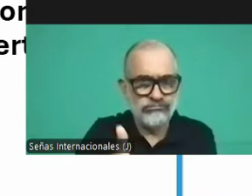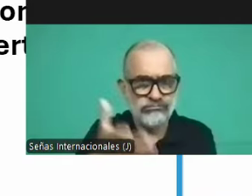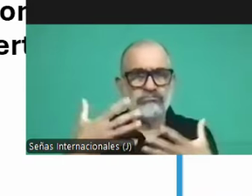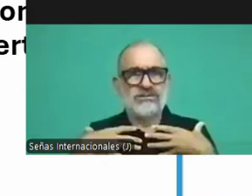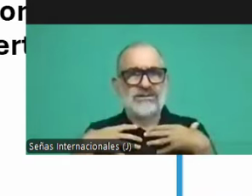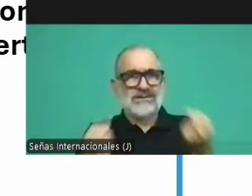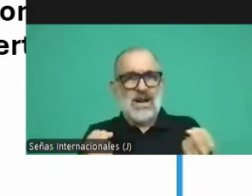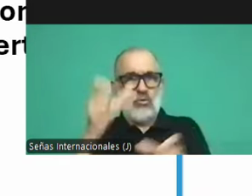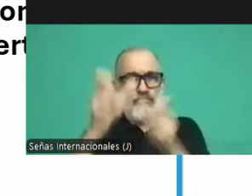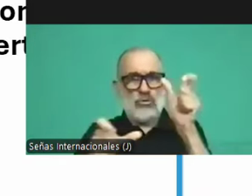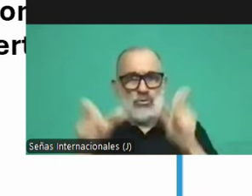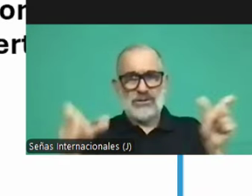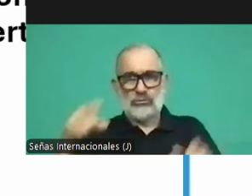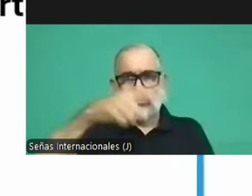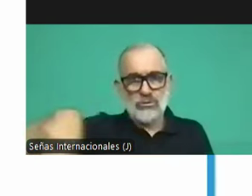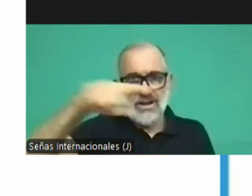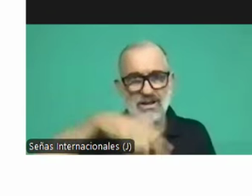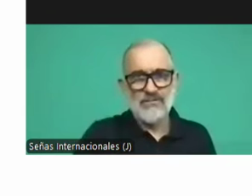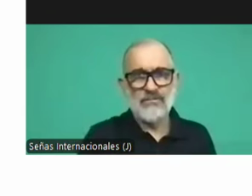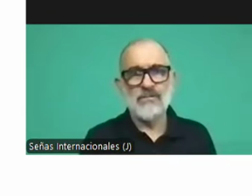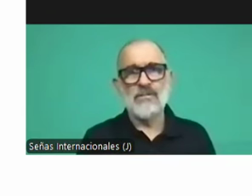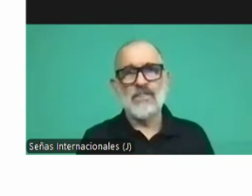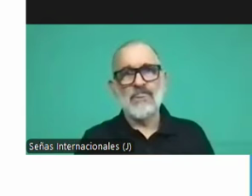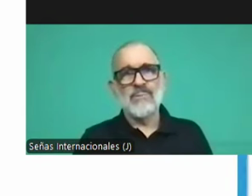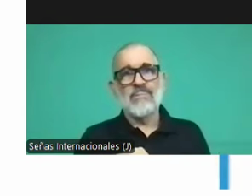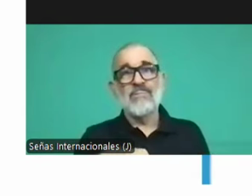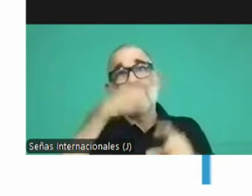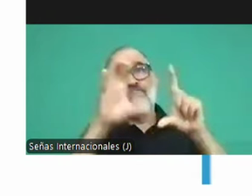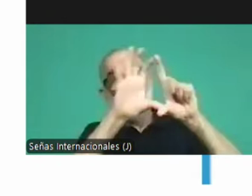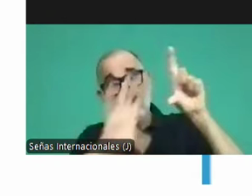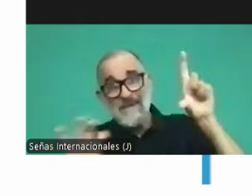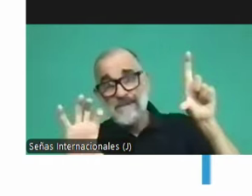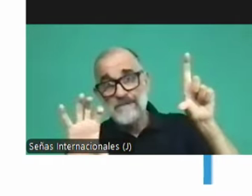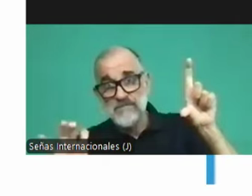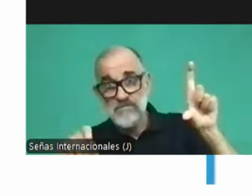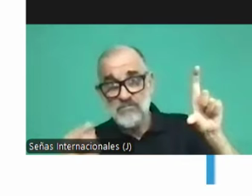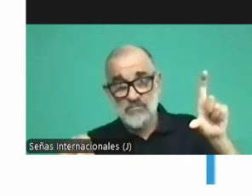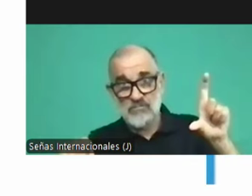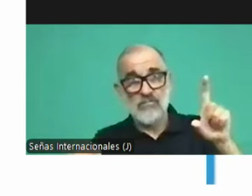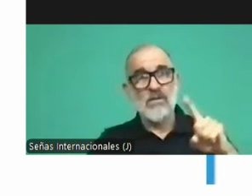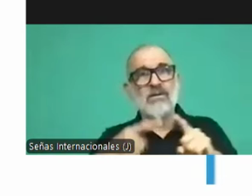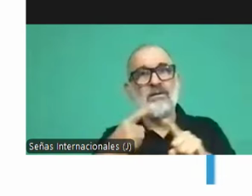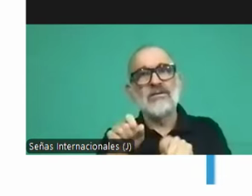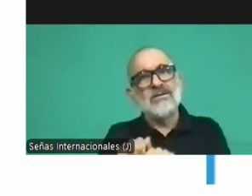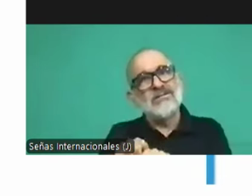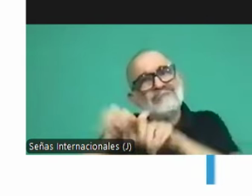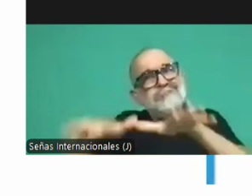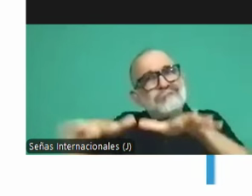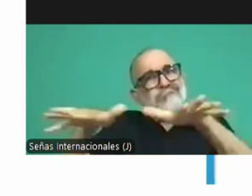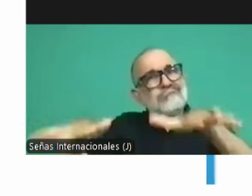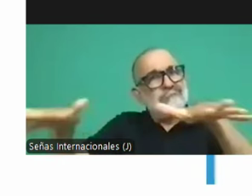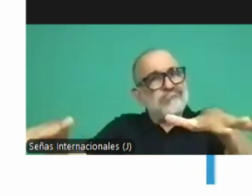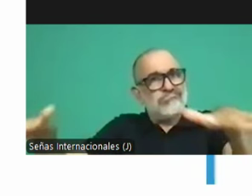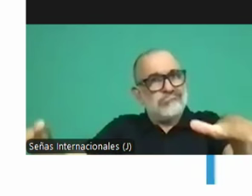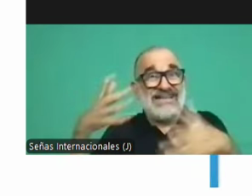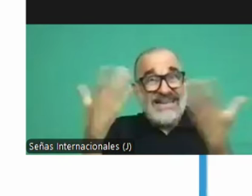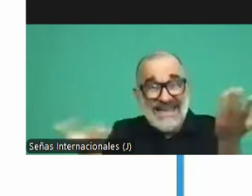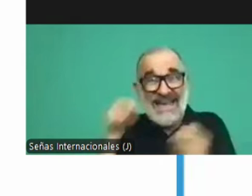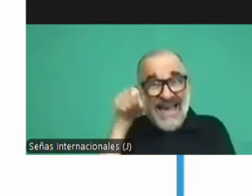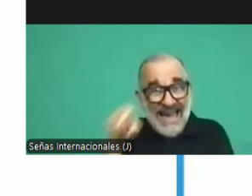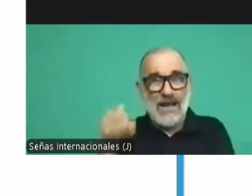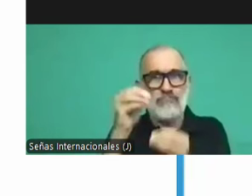health complemento needs con and factores que son in multiplicadores conjunction with justamente de estos multiplying problemas, como factors for enfermedades these no issues, such